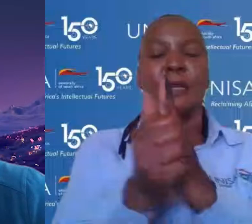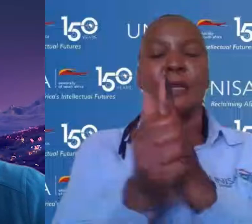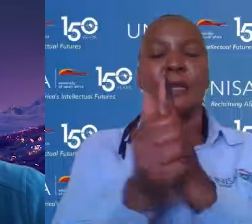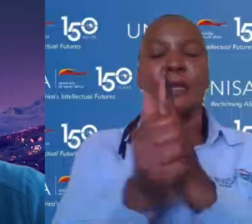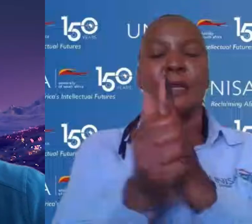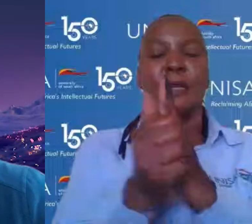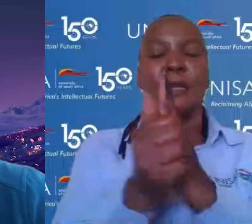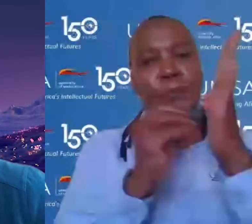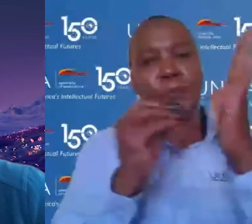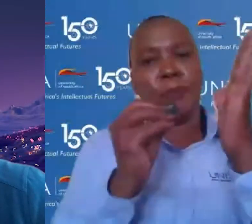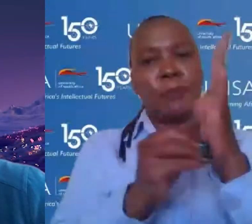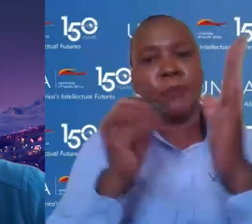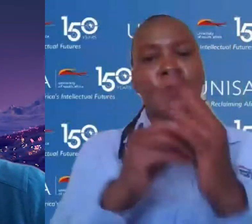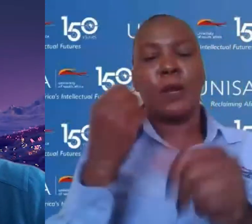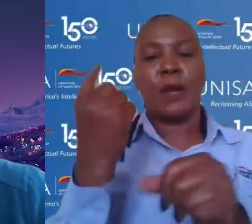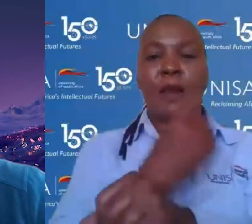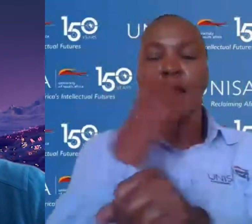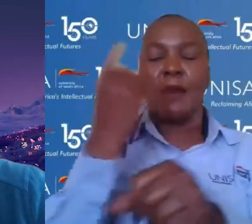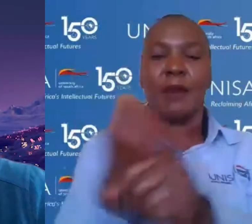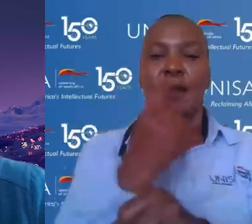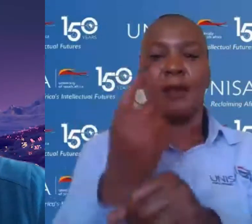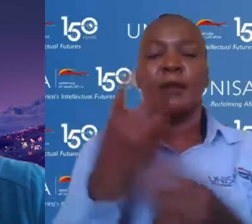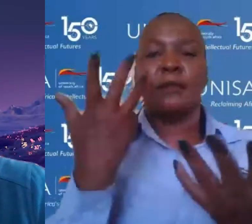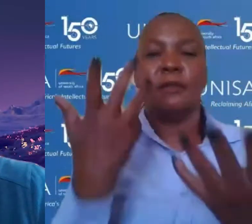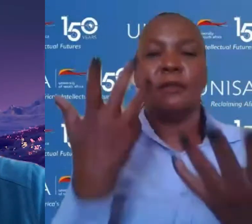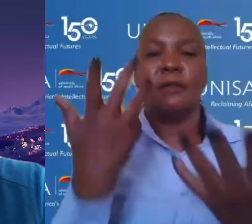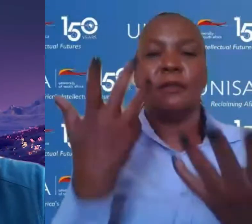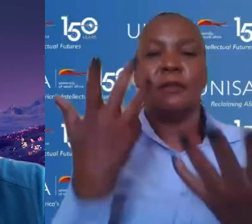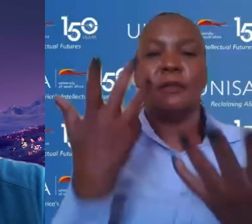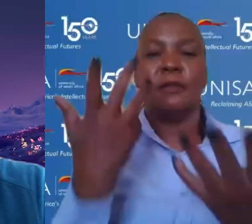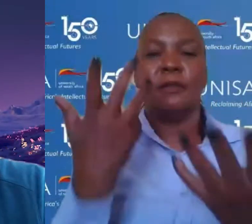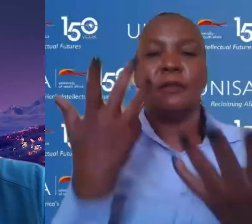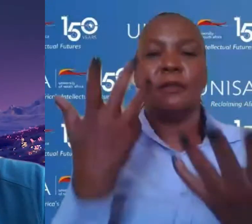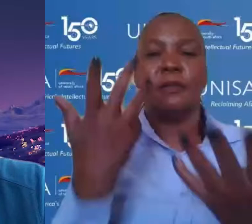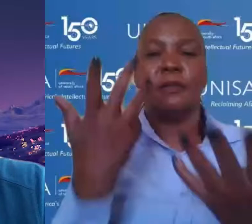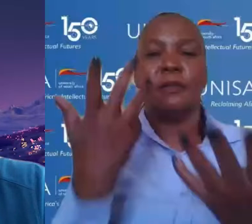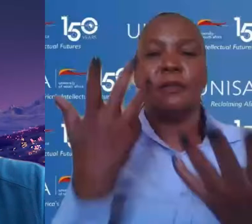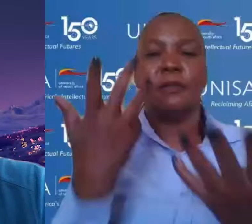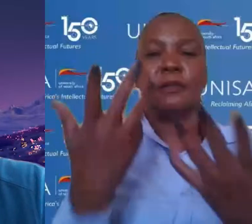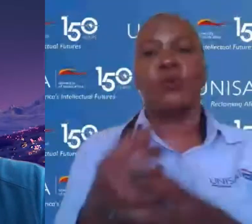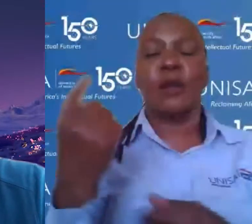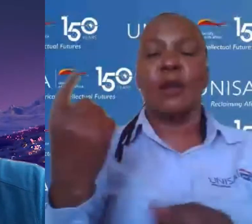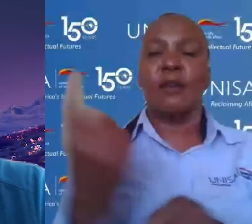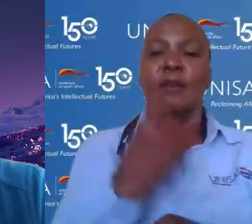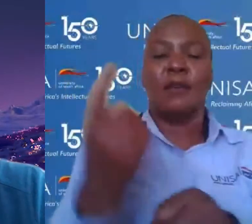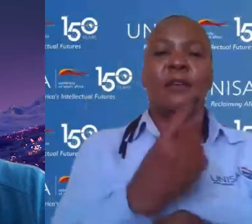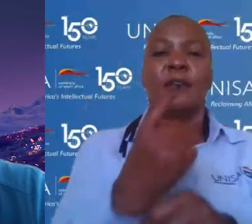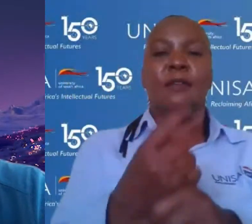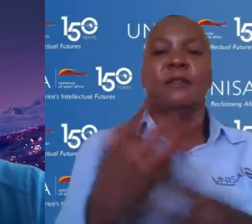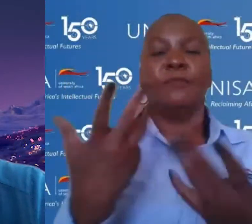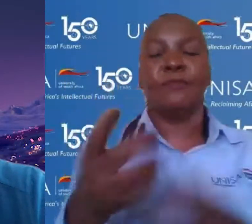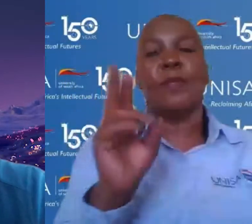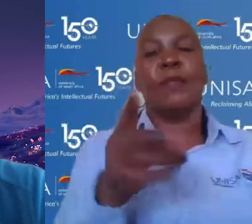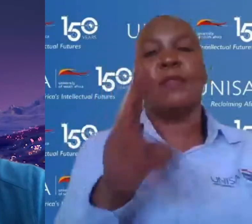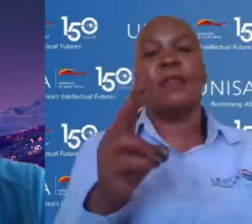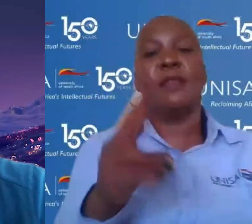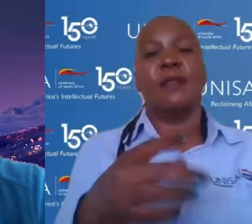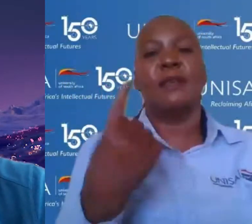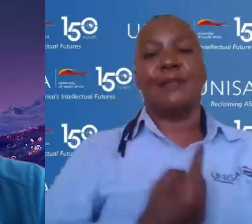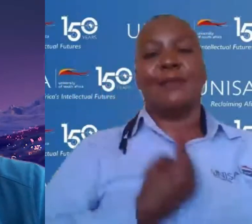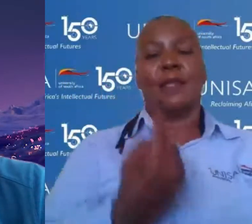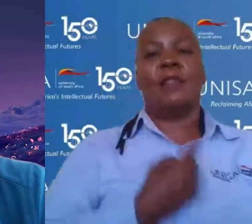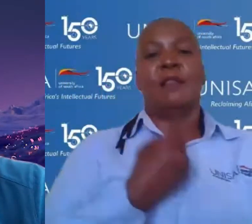daily basis, or at least we try to do so on a daily basis. So again, it's a self-enrollment